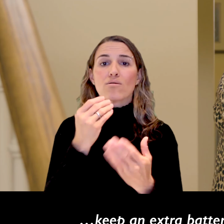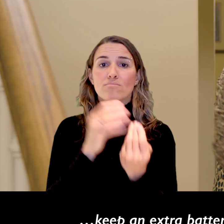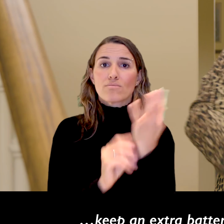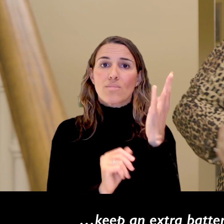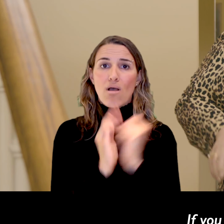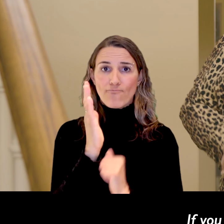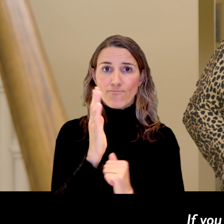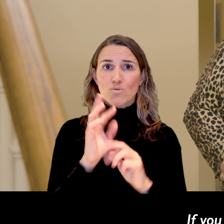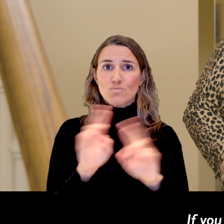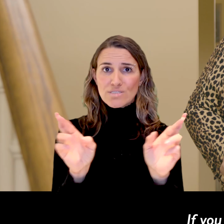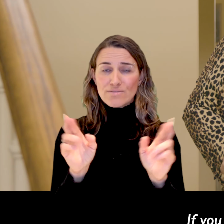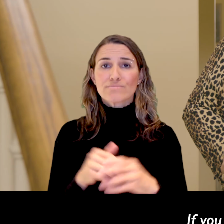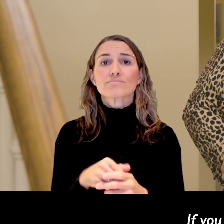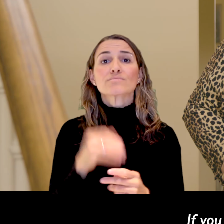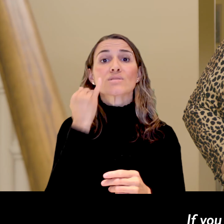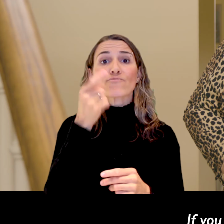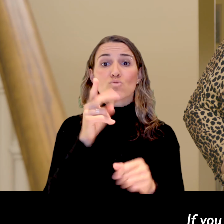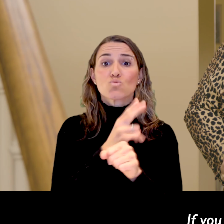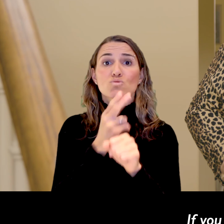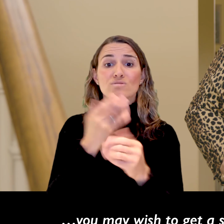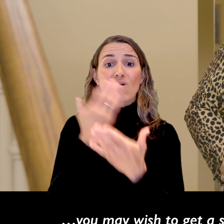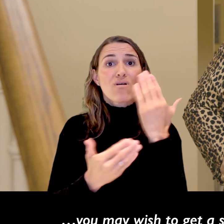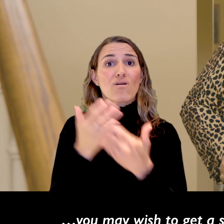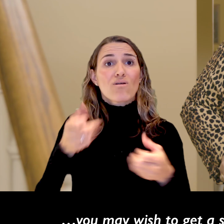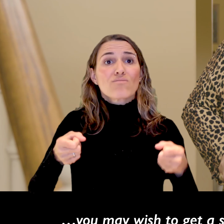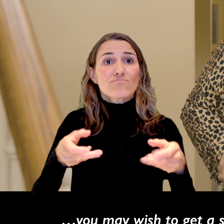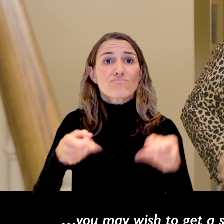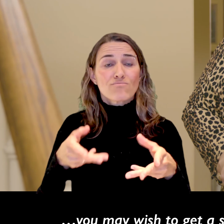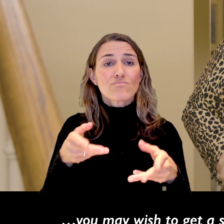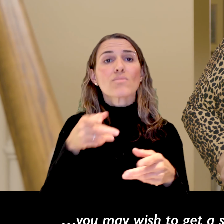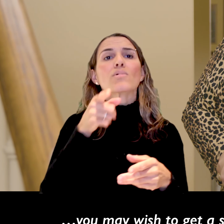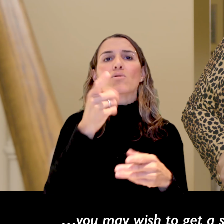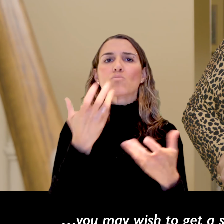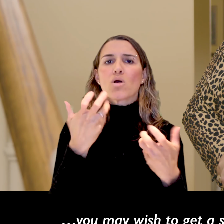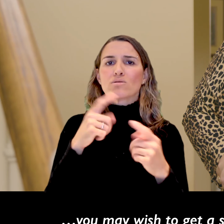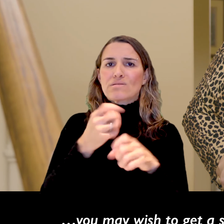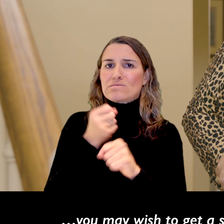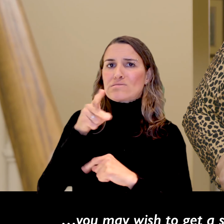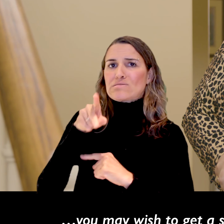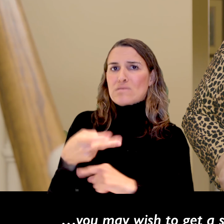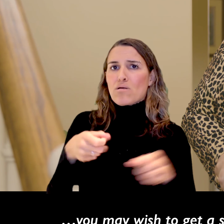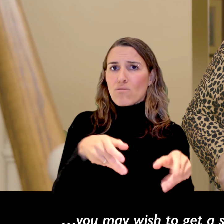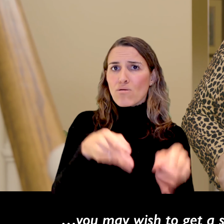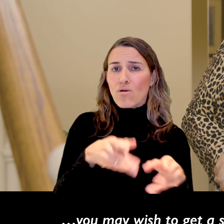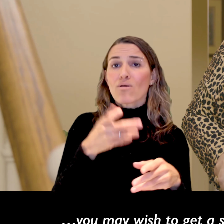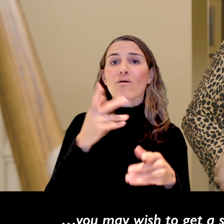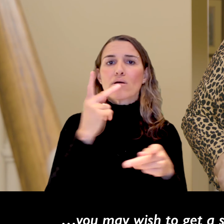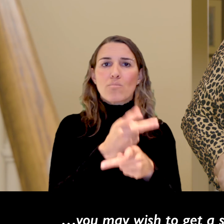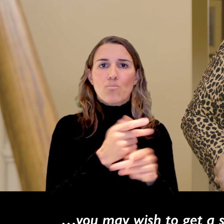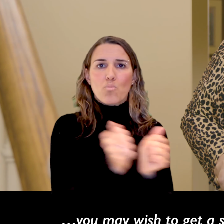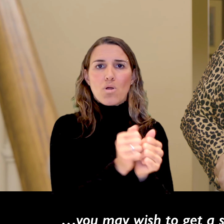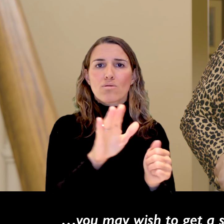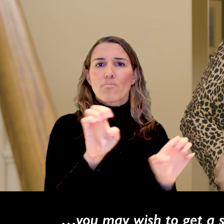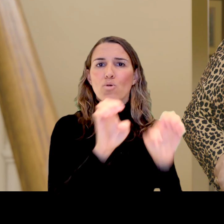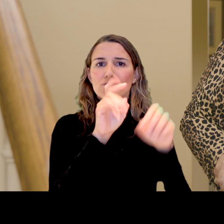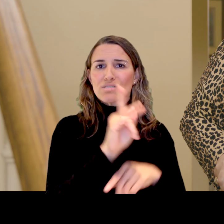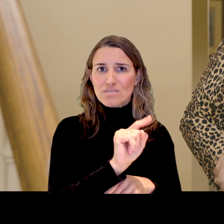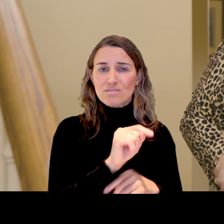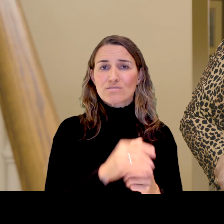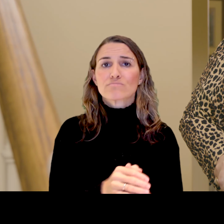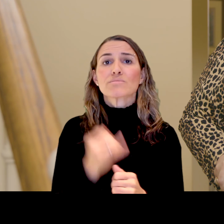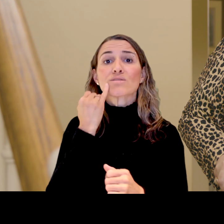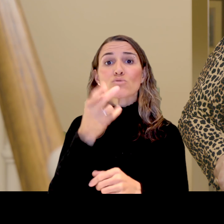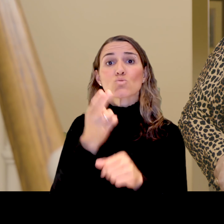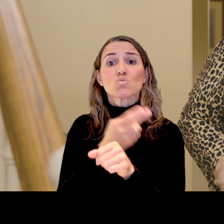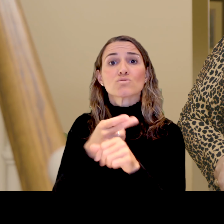hand. If you have a manual wheelchair, you may wish to get a second one and keep it with your emergency kit. And if